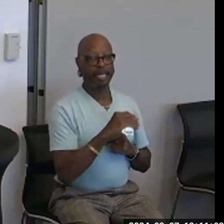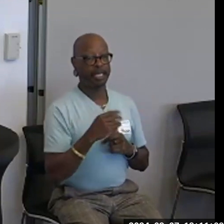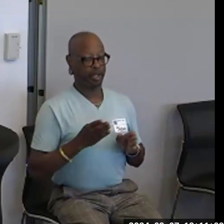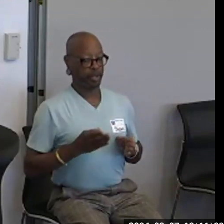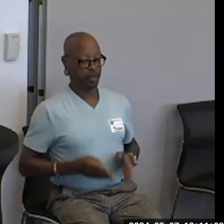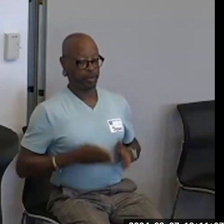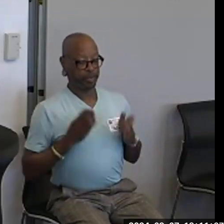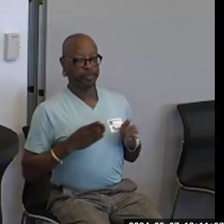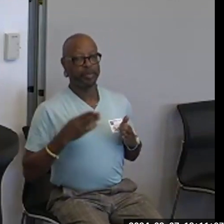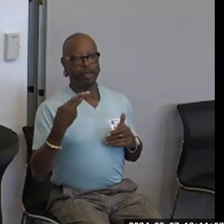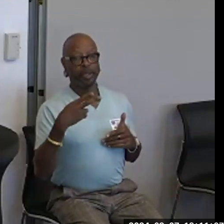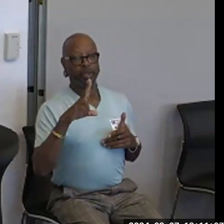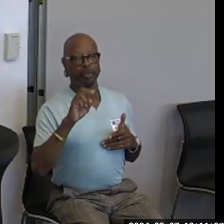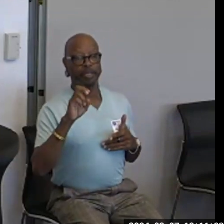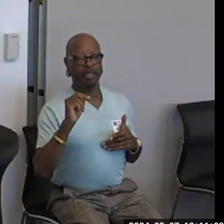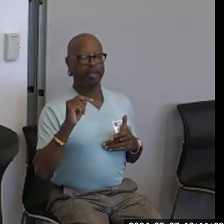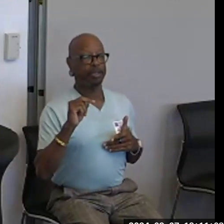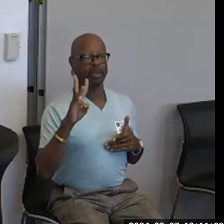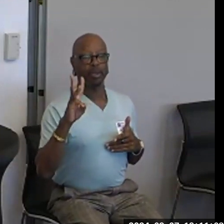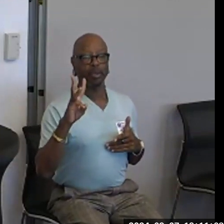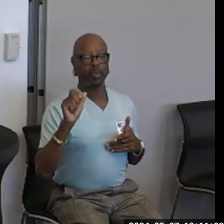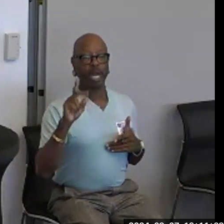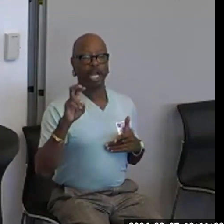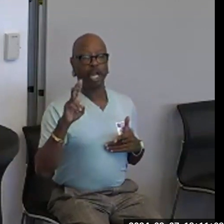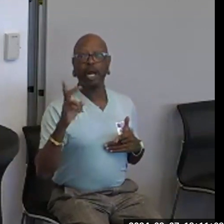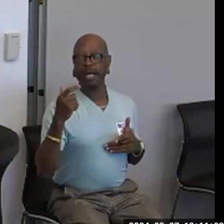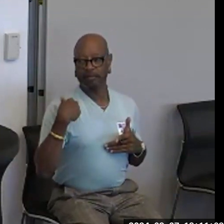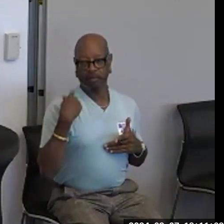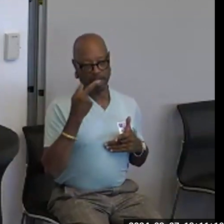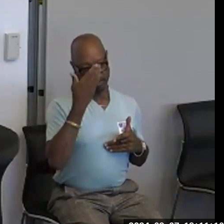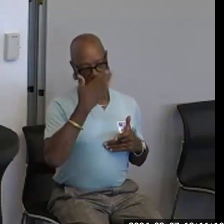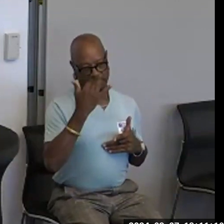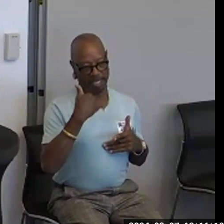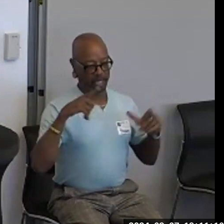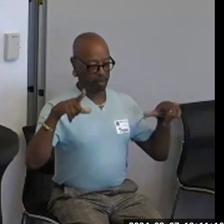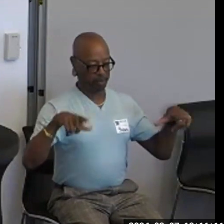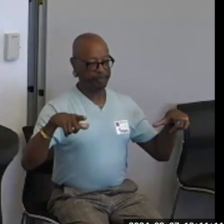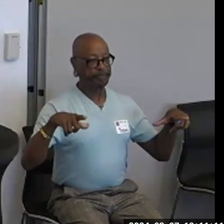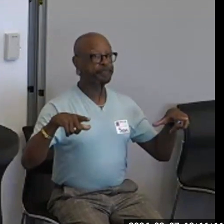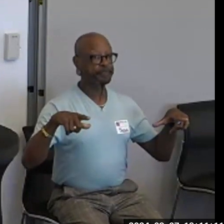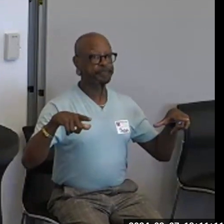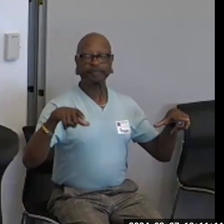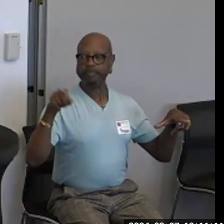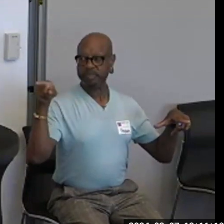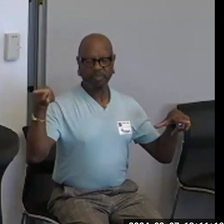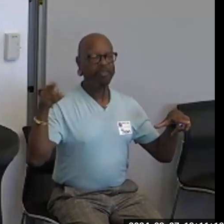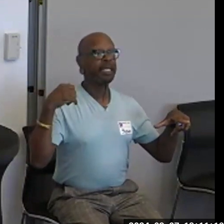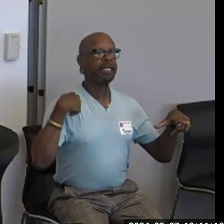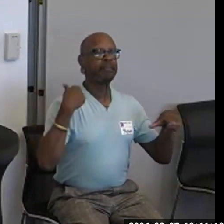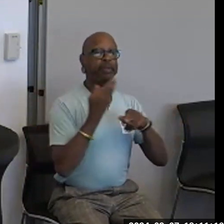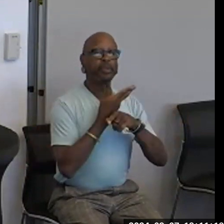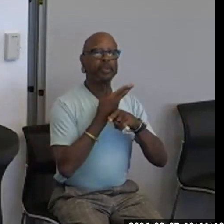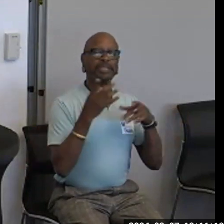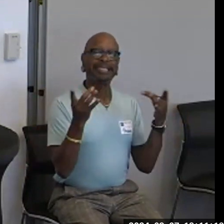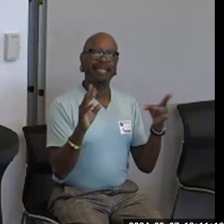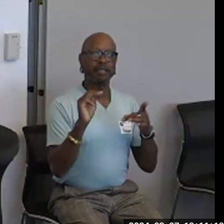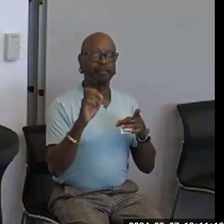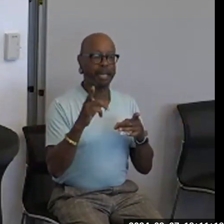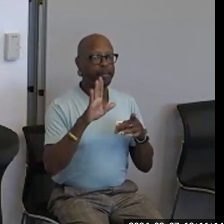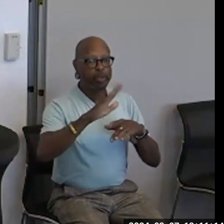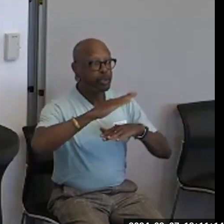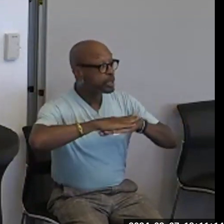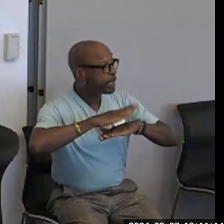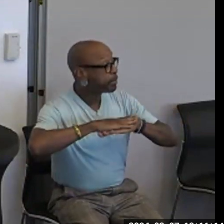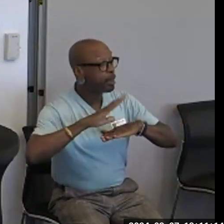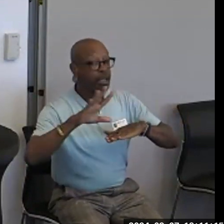I've got one in front of me here. And if you put the tactile map that's on your table on top